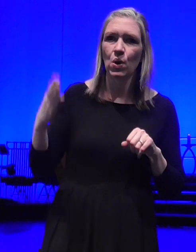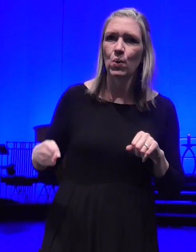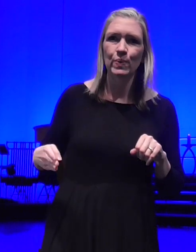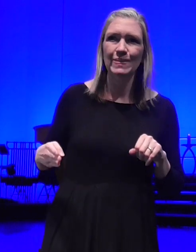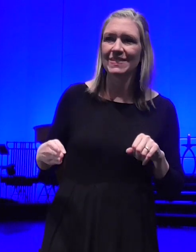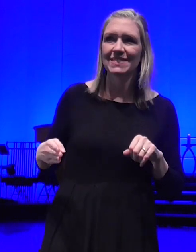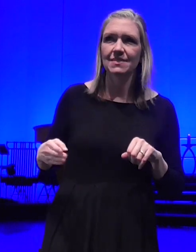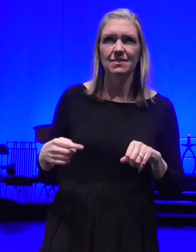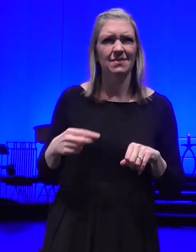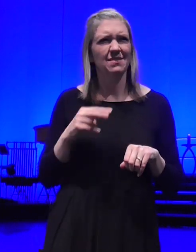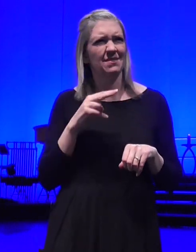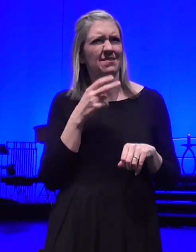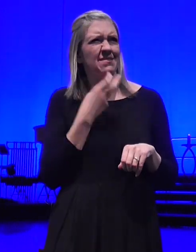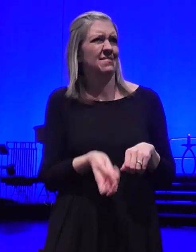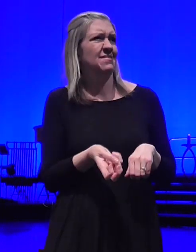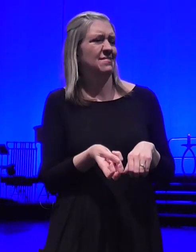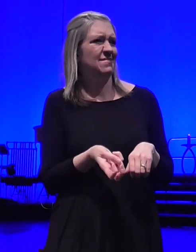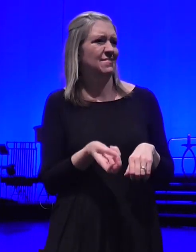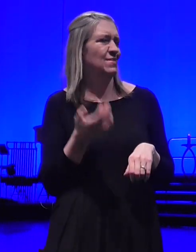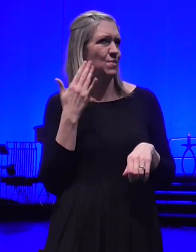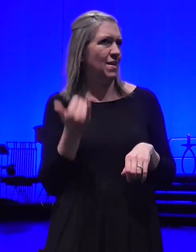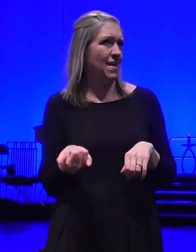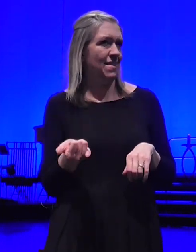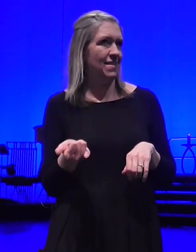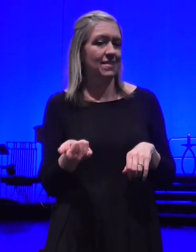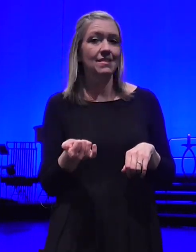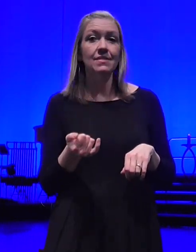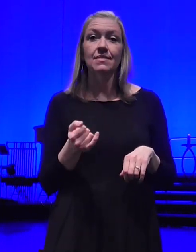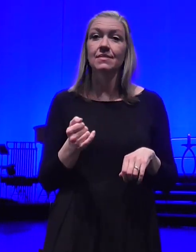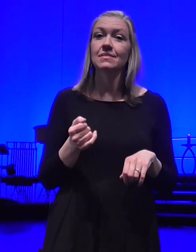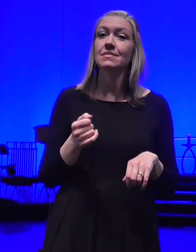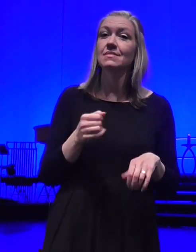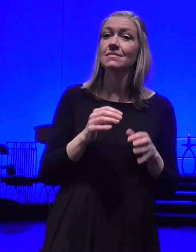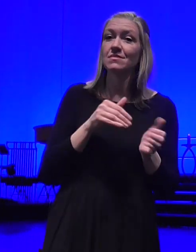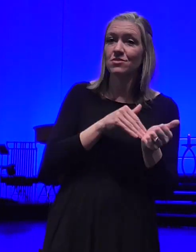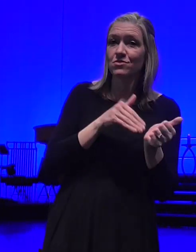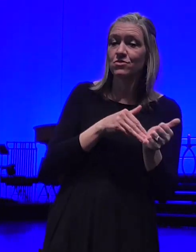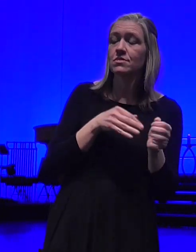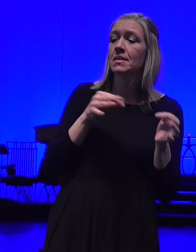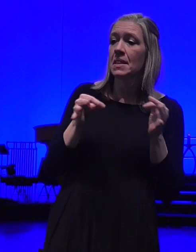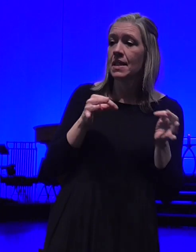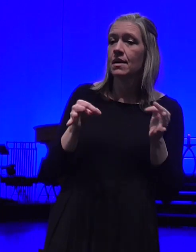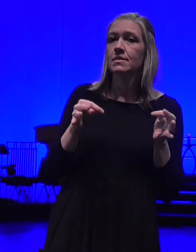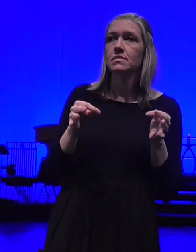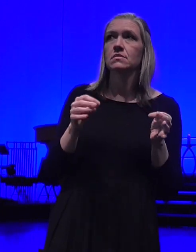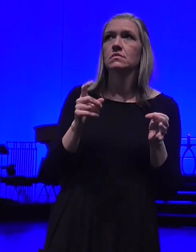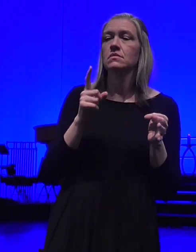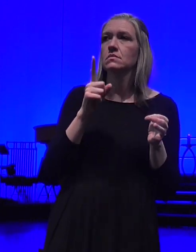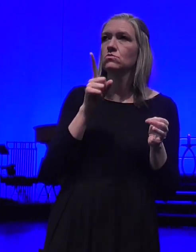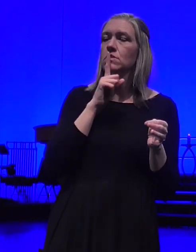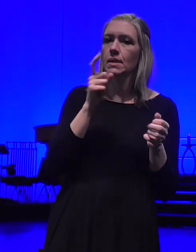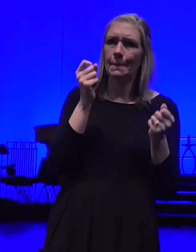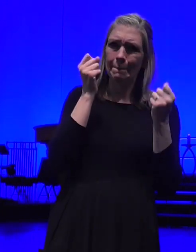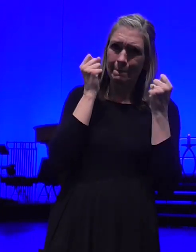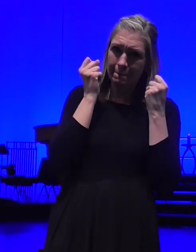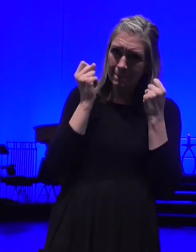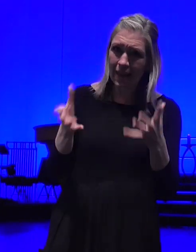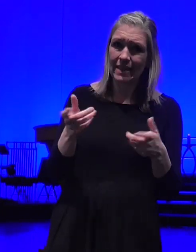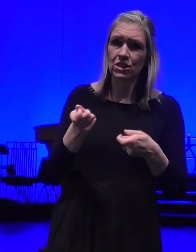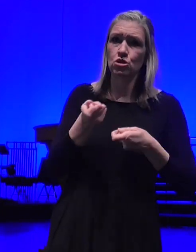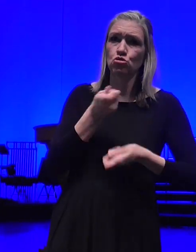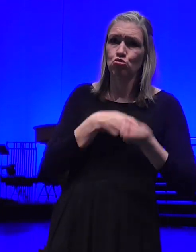was, and why would that be? And he said, there are so many